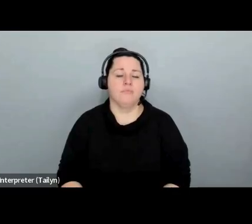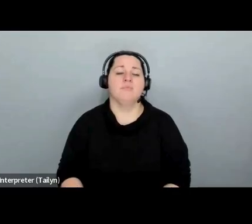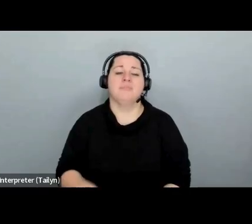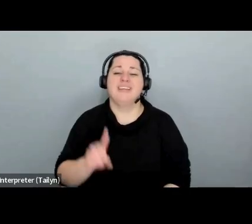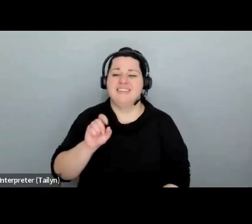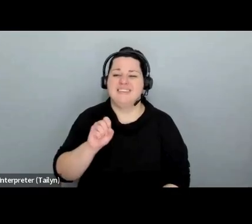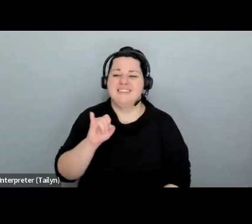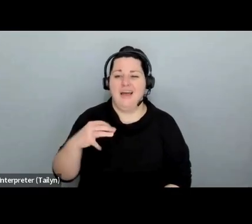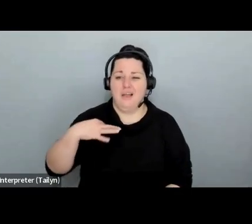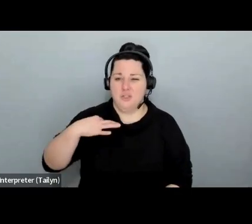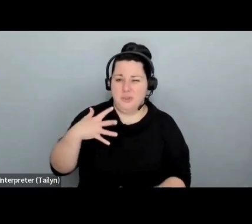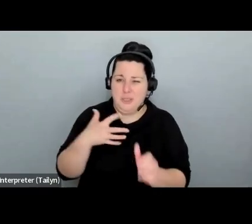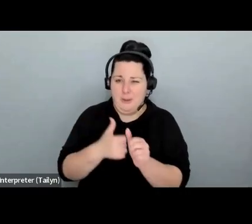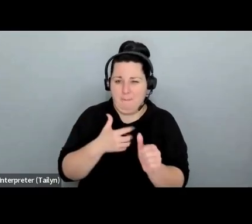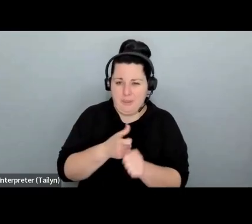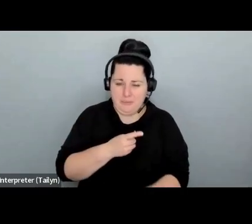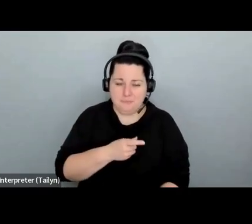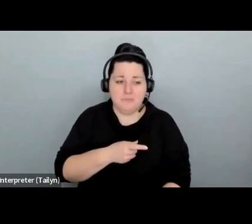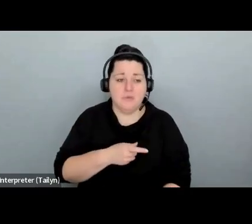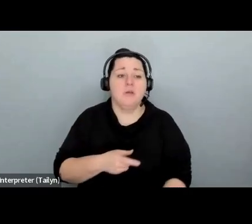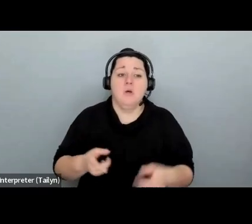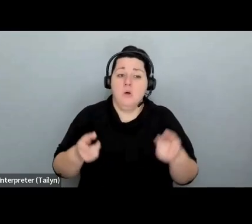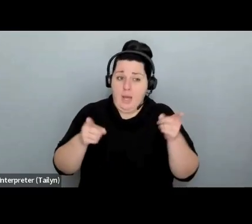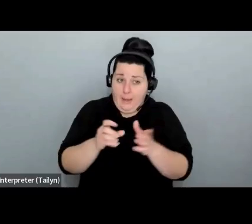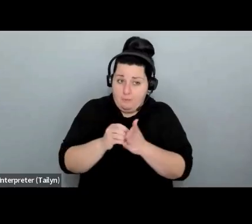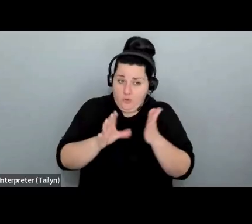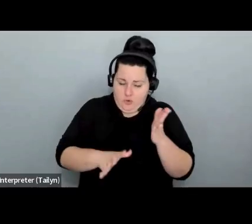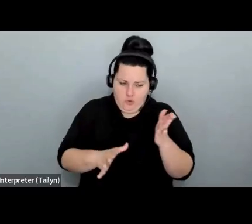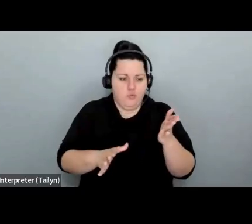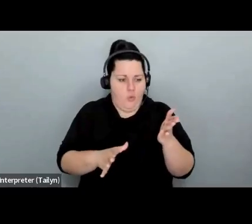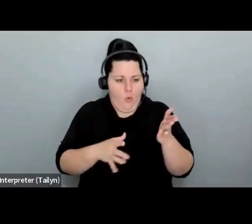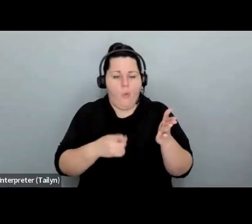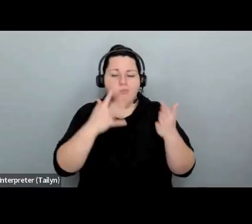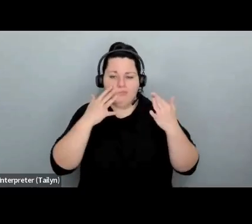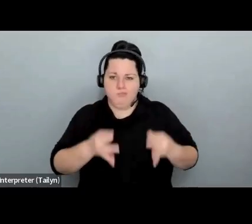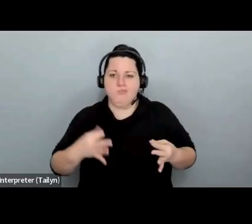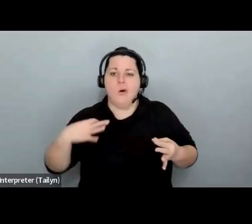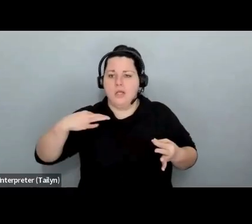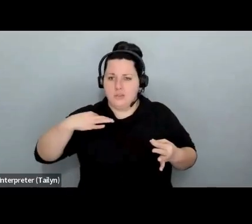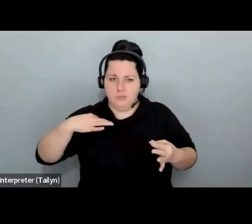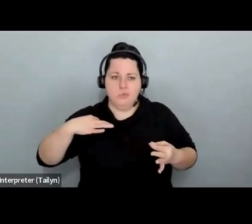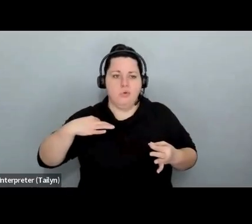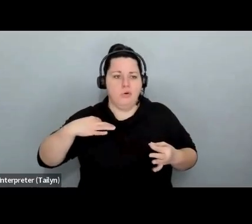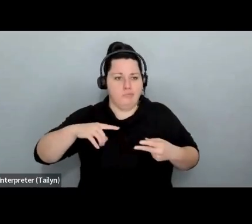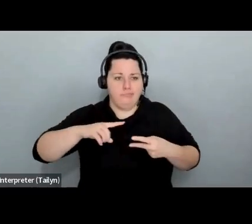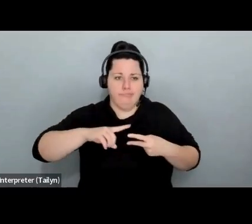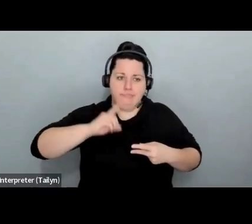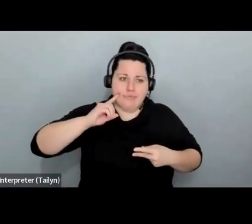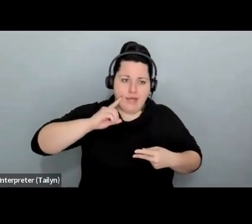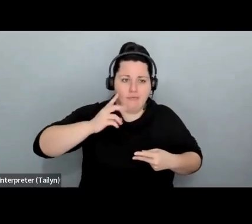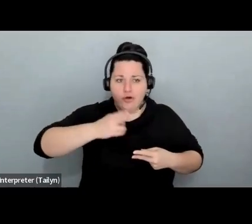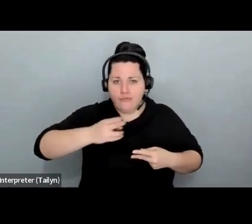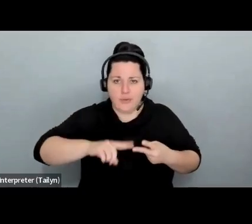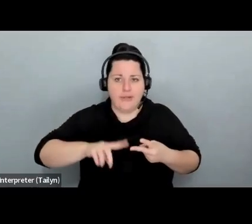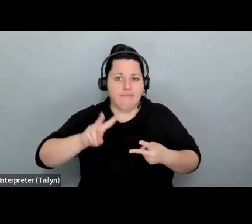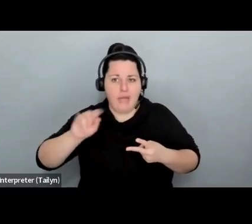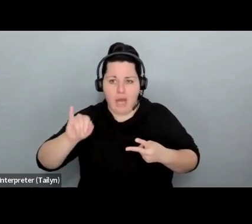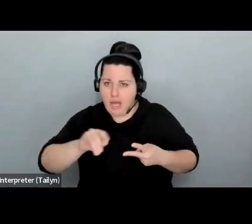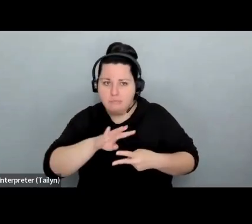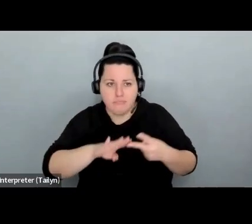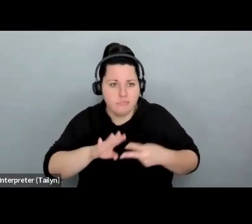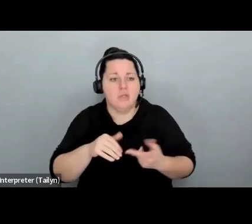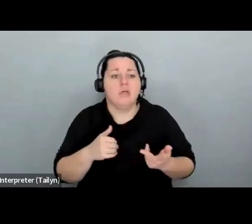Updating DSI eligibility. So once a student has been determined eligible under both deaf or hard of hearing and visual impairments,